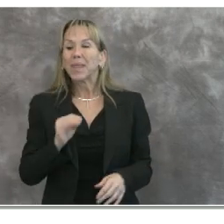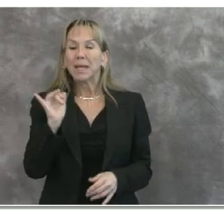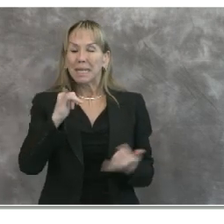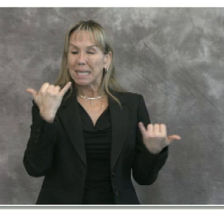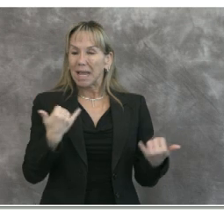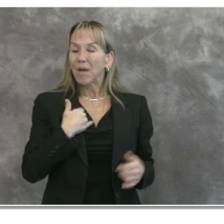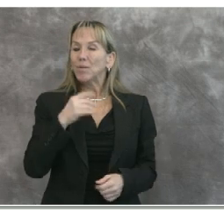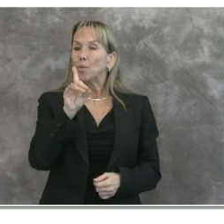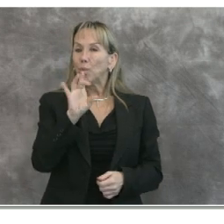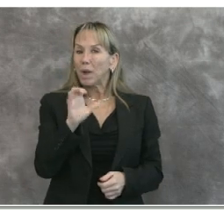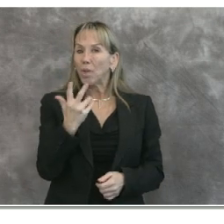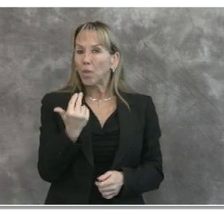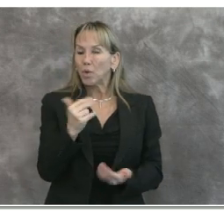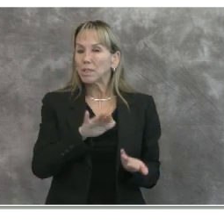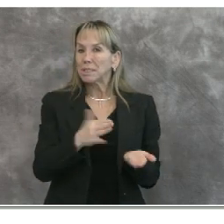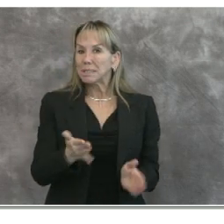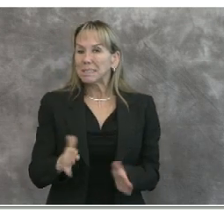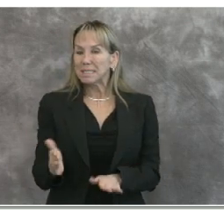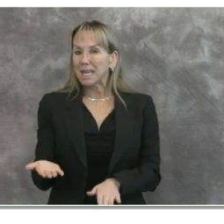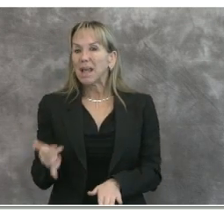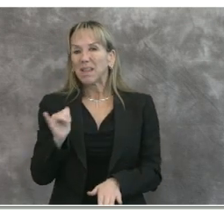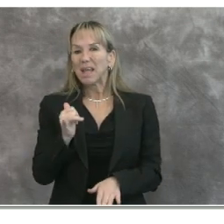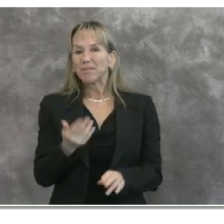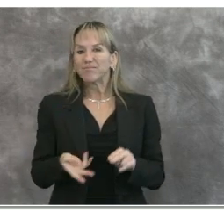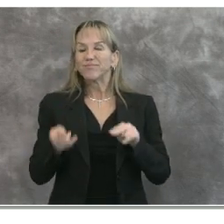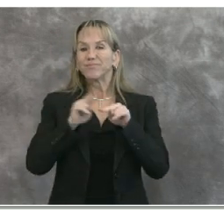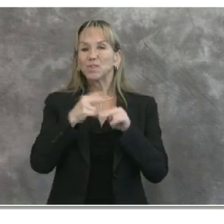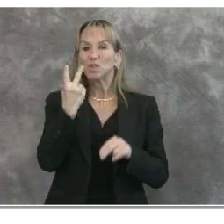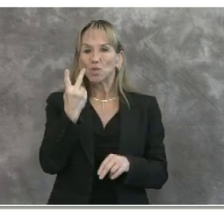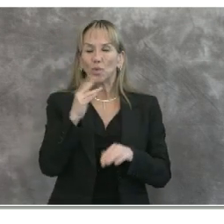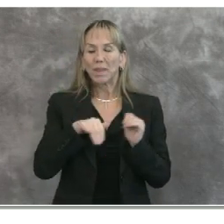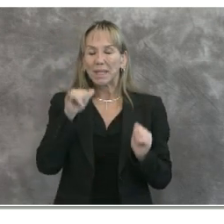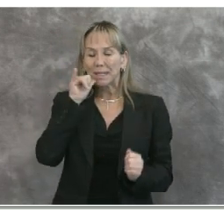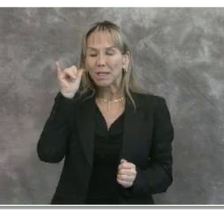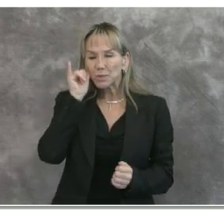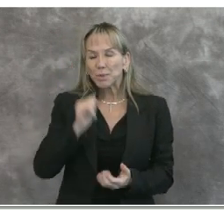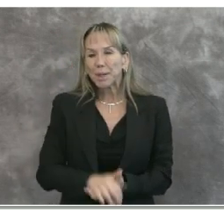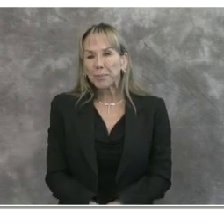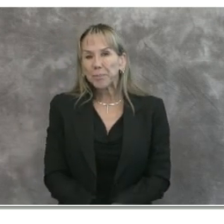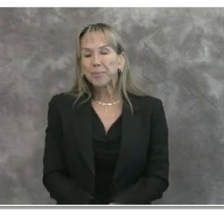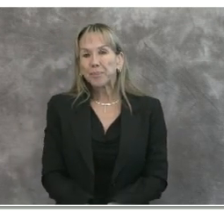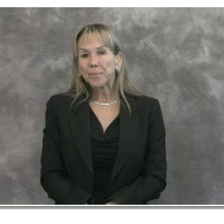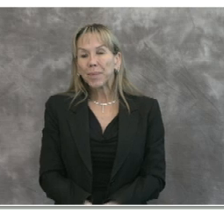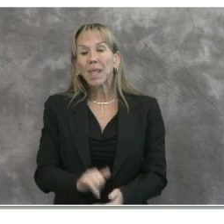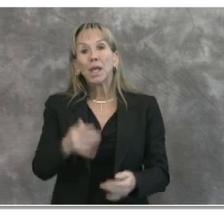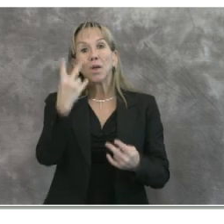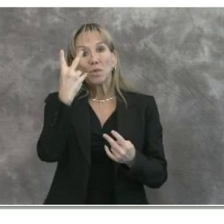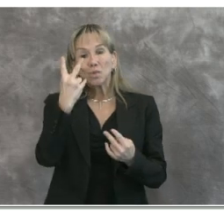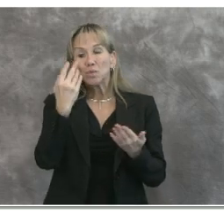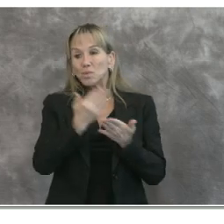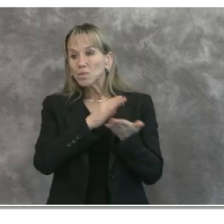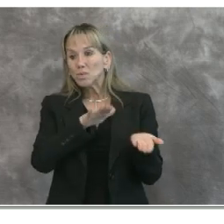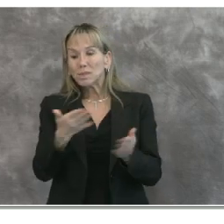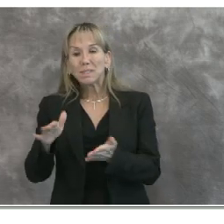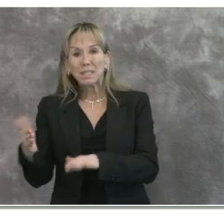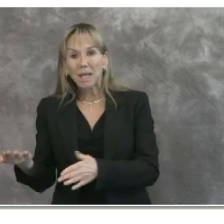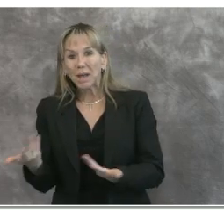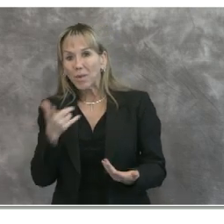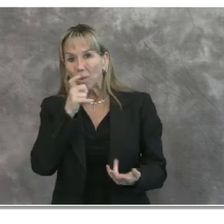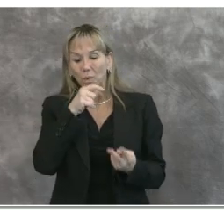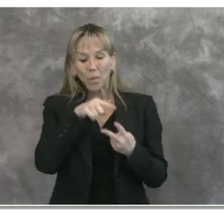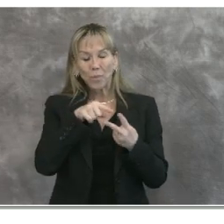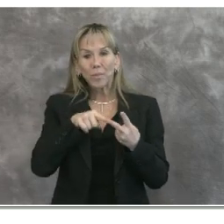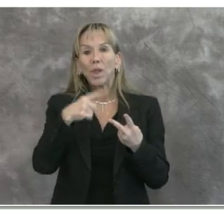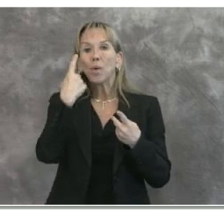113 deaths, which is 2 more than reported yesterday. Of the 2 additional deaths, these include